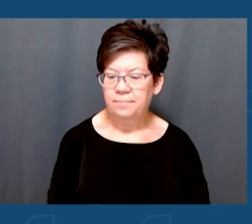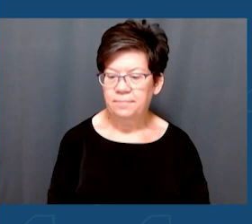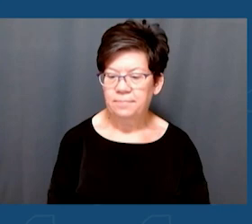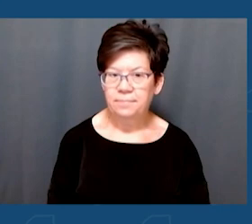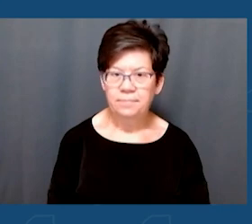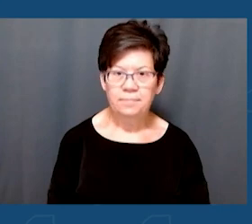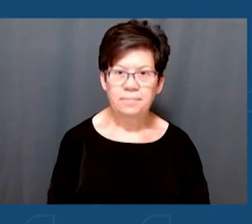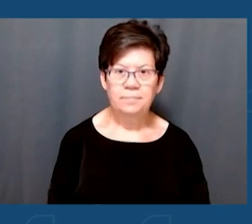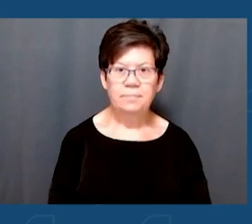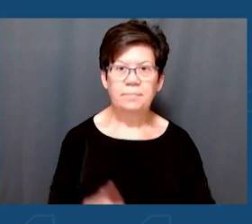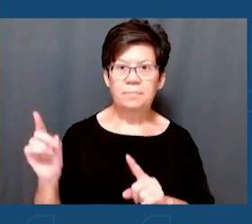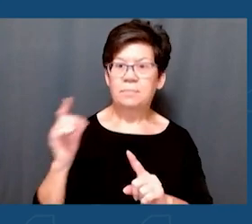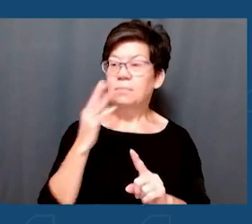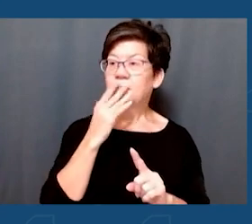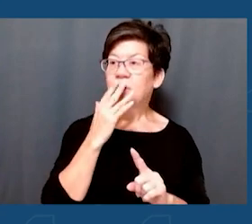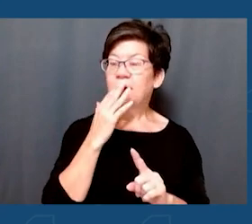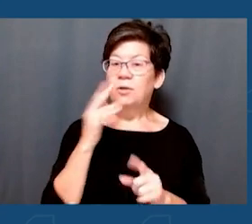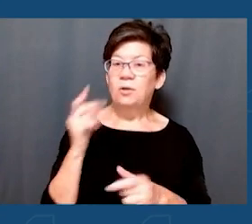Present color.